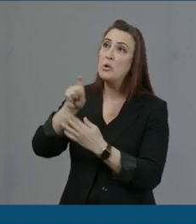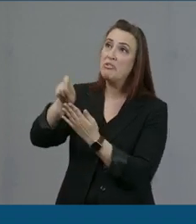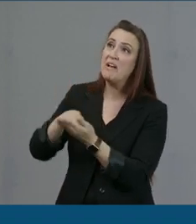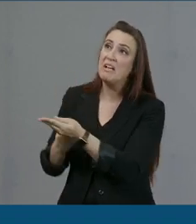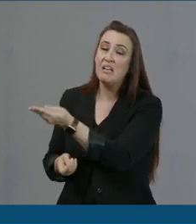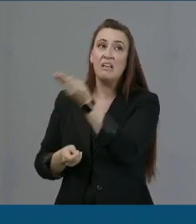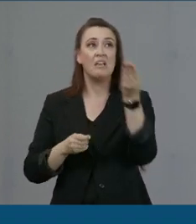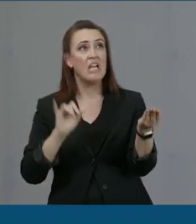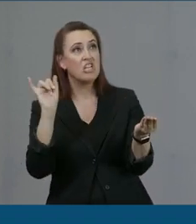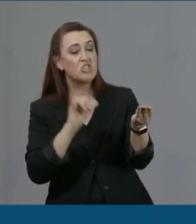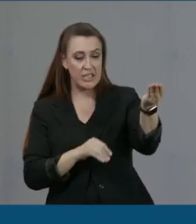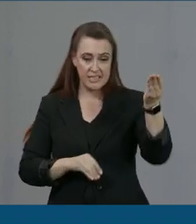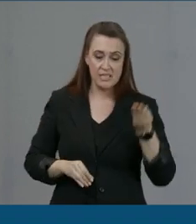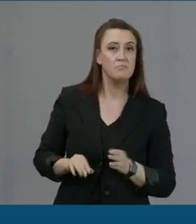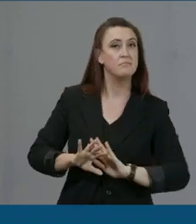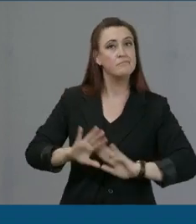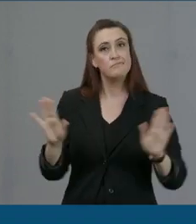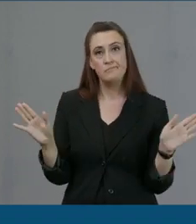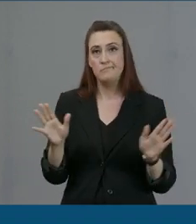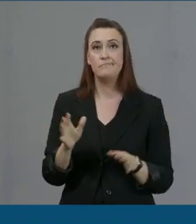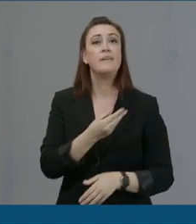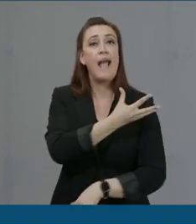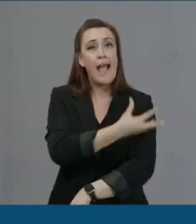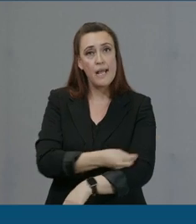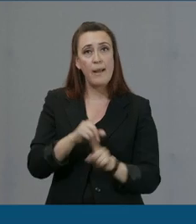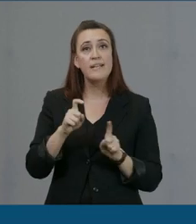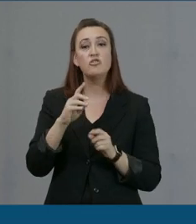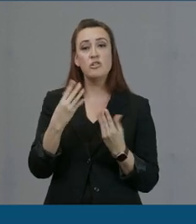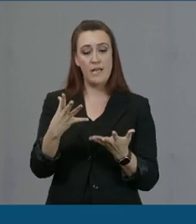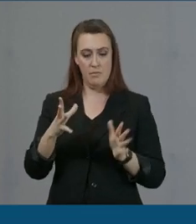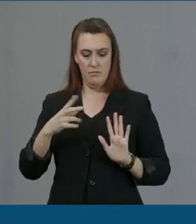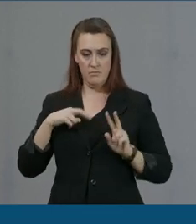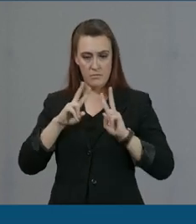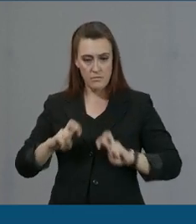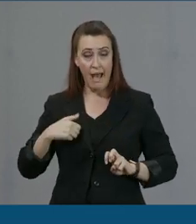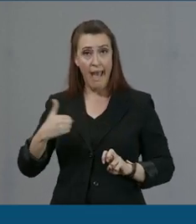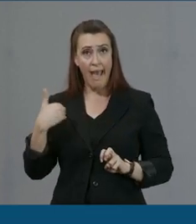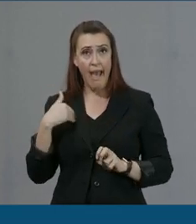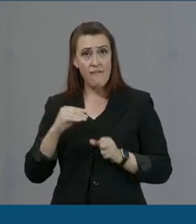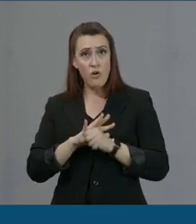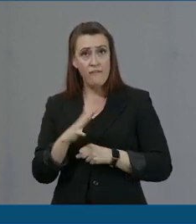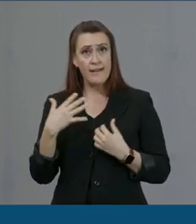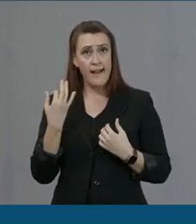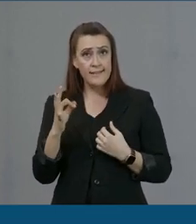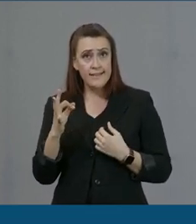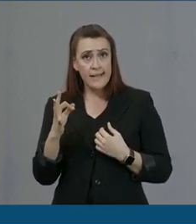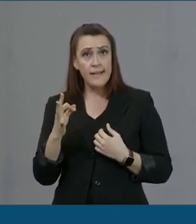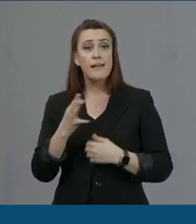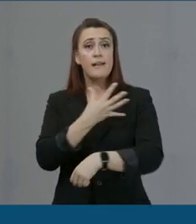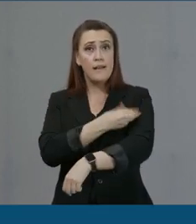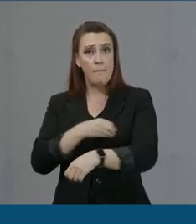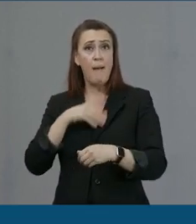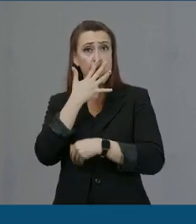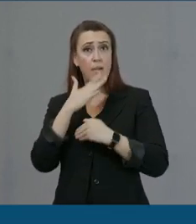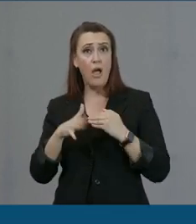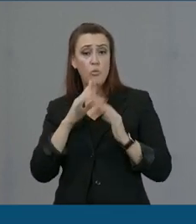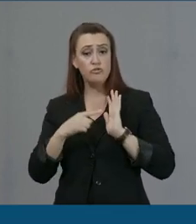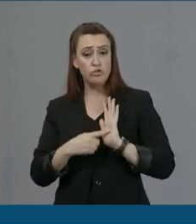And antibody testing tells you if you've contracted COVID-19 and have recovered. And